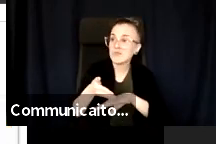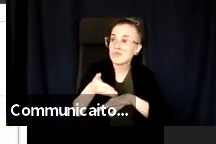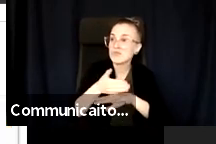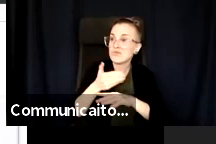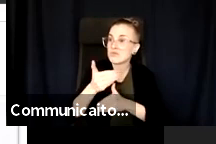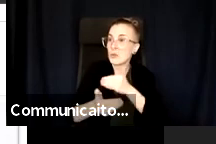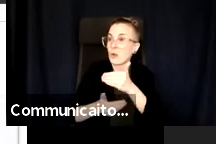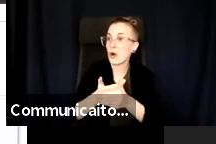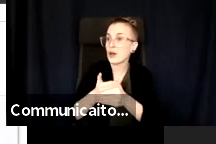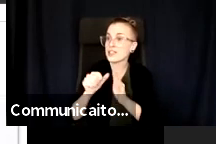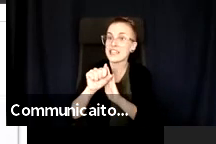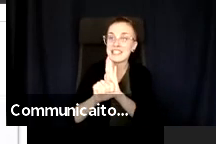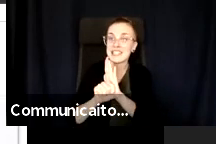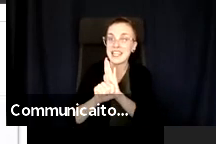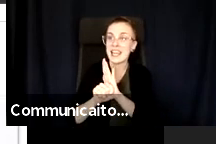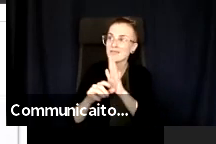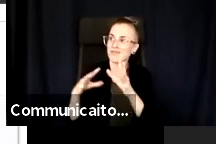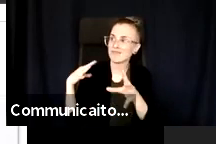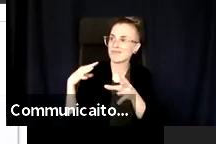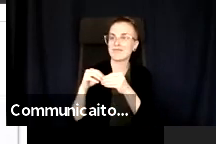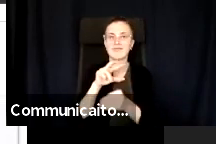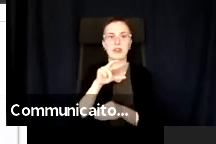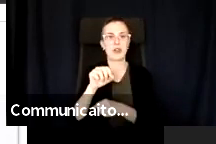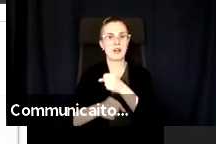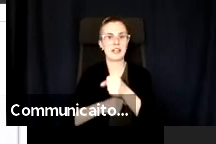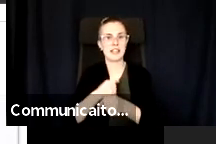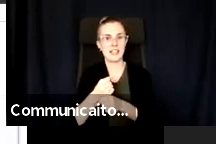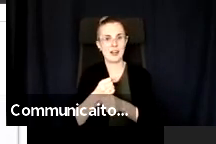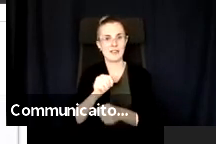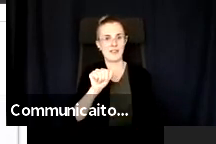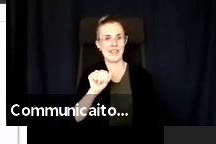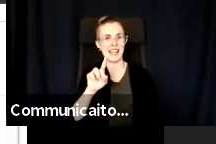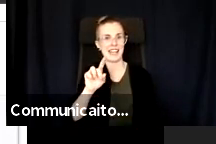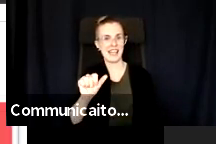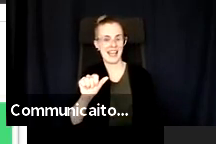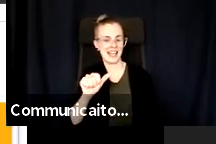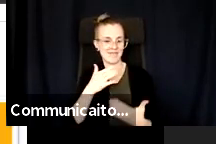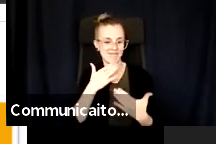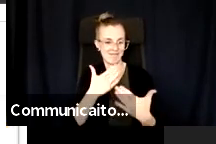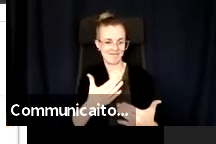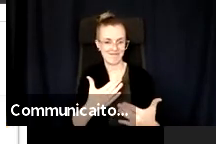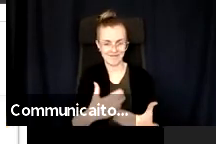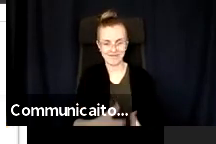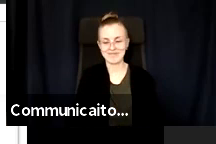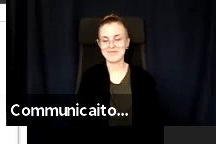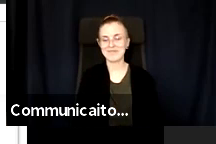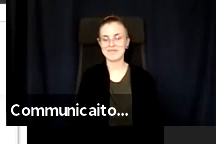30 years of the Americans with Disabilities Act. Thank you.